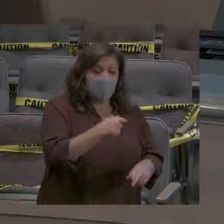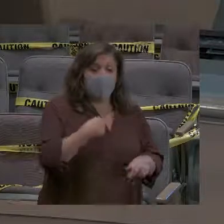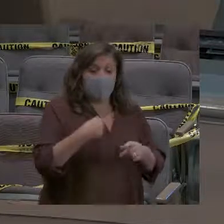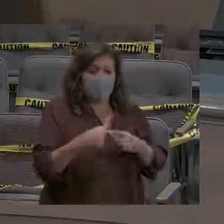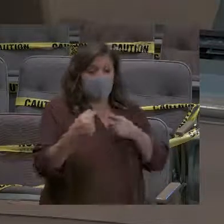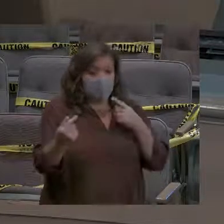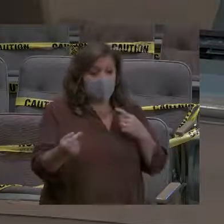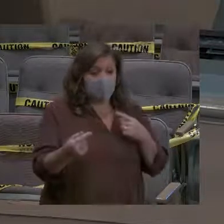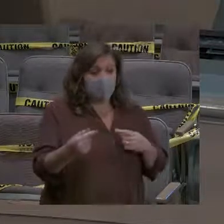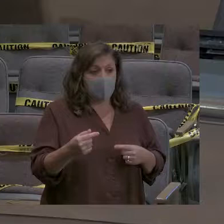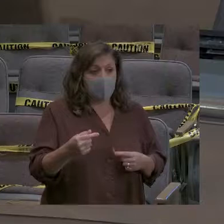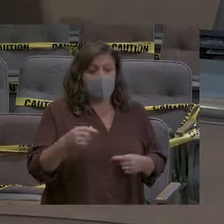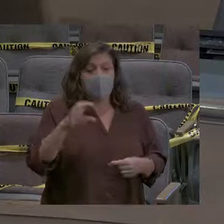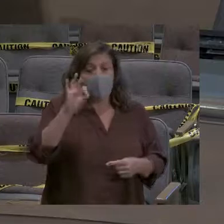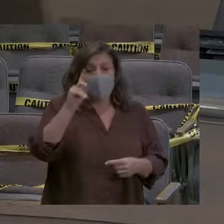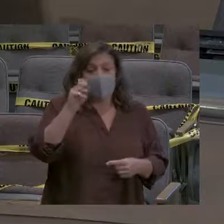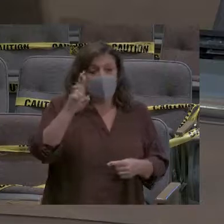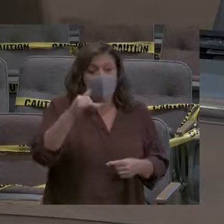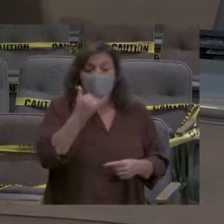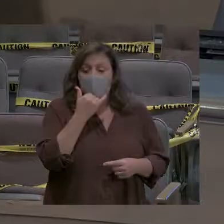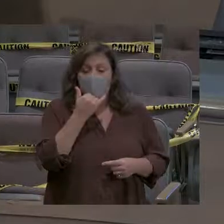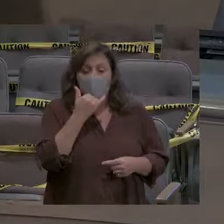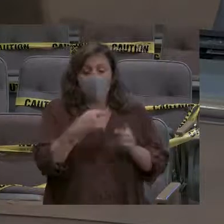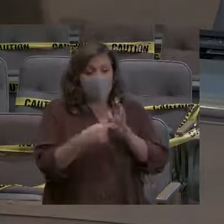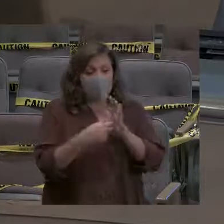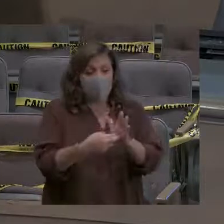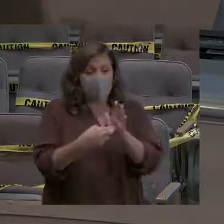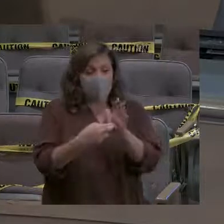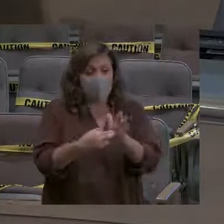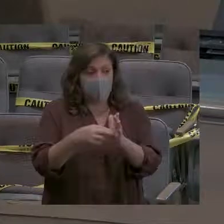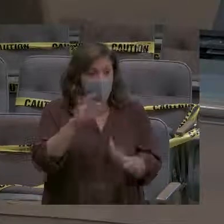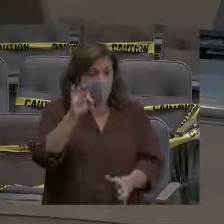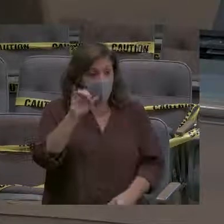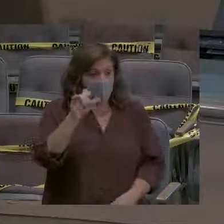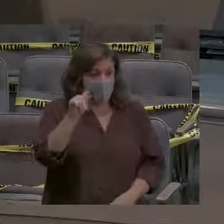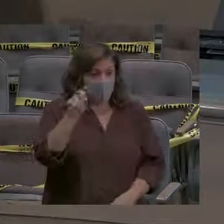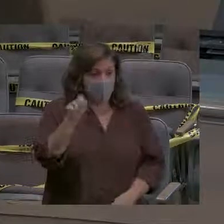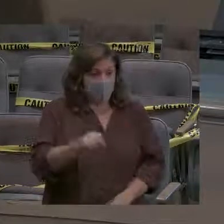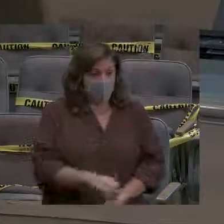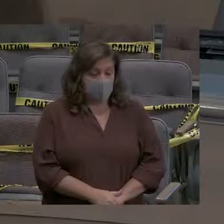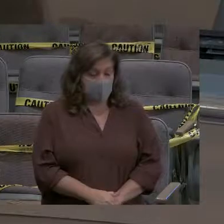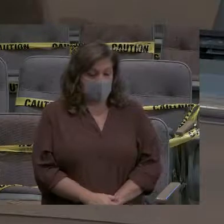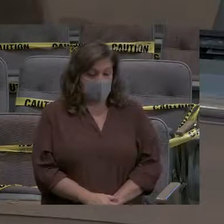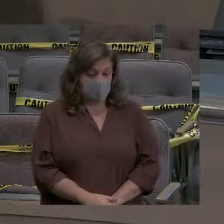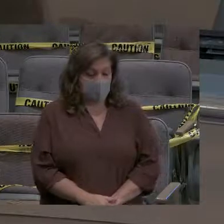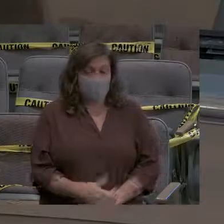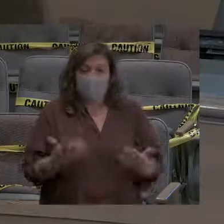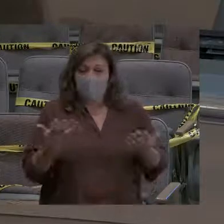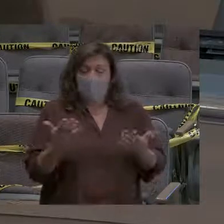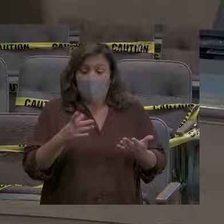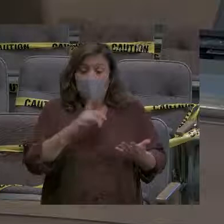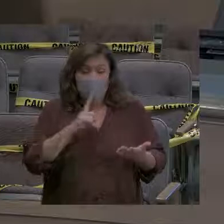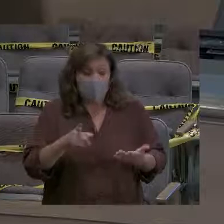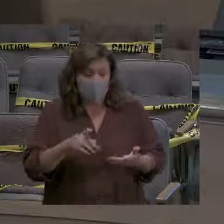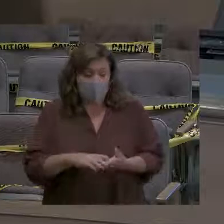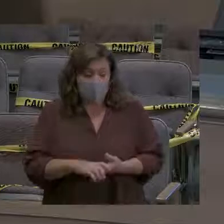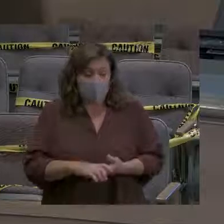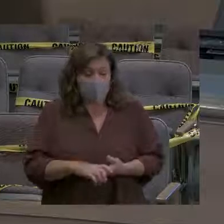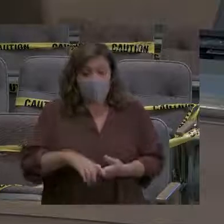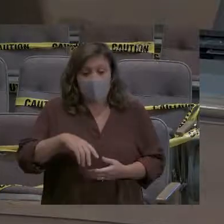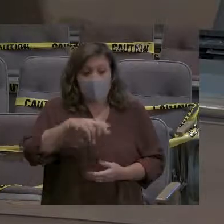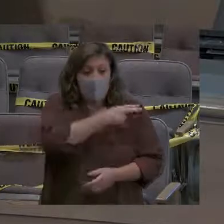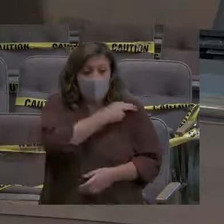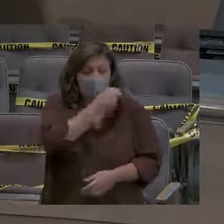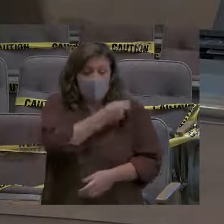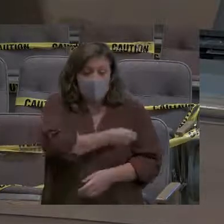gross misrepresentation of the facts. The facts are this: Phoebe